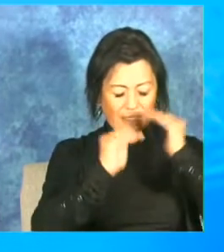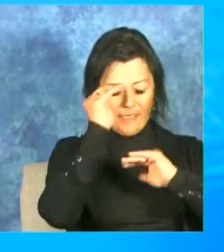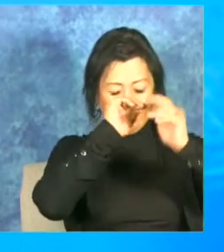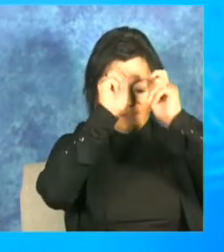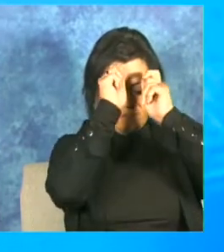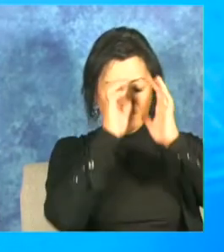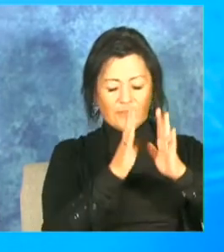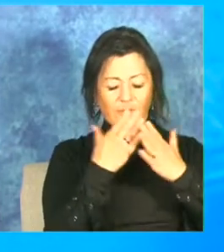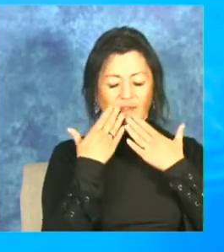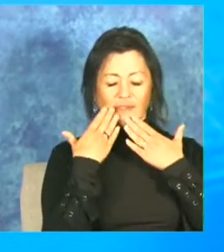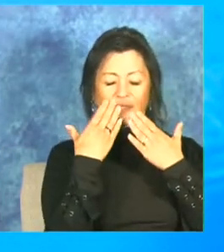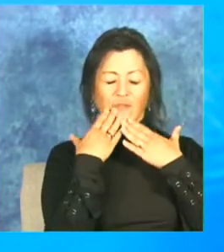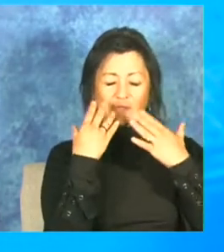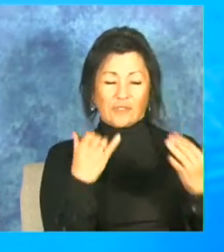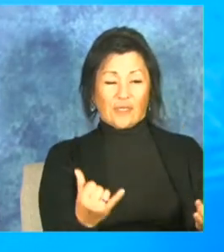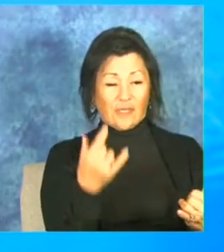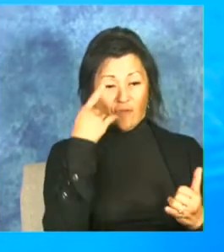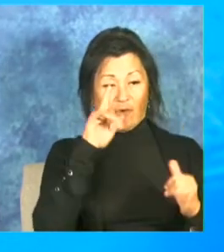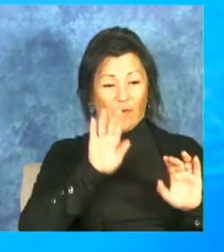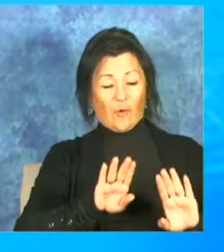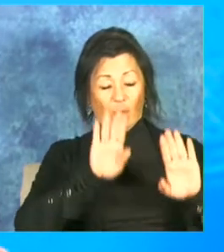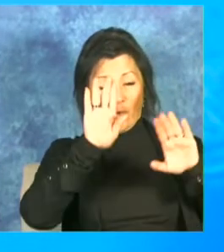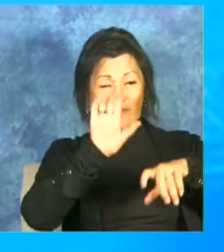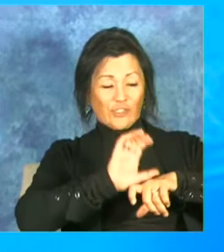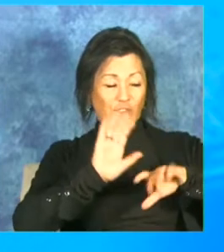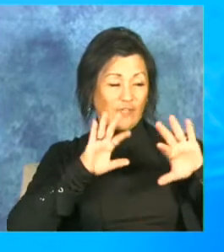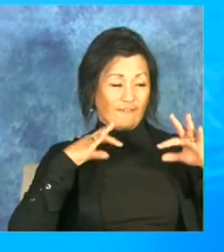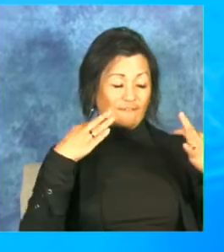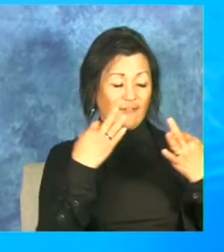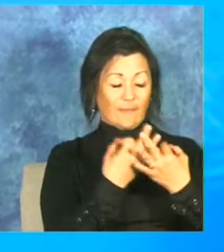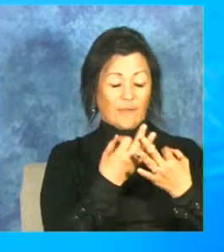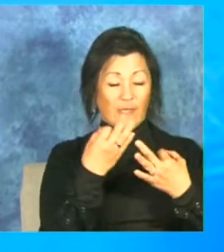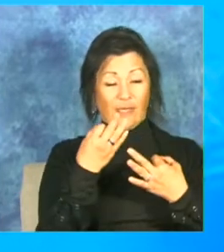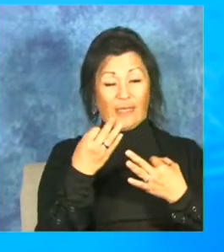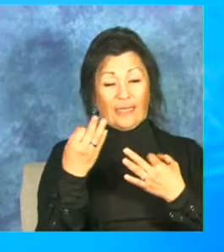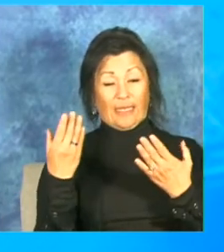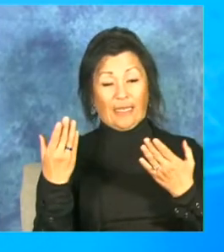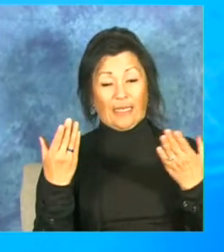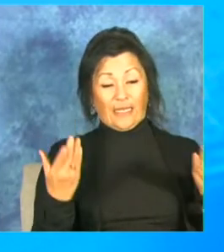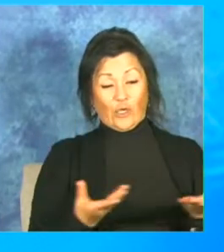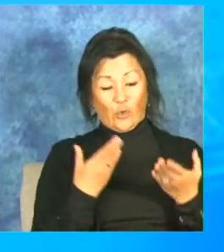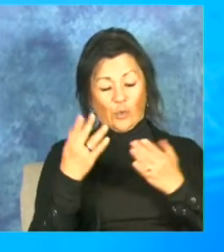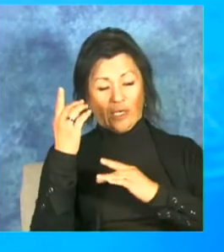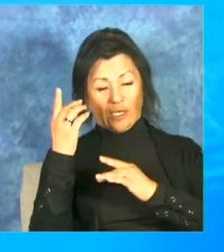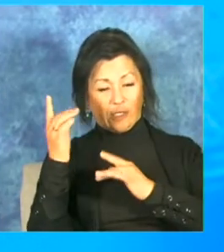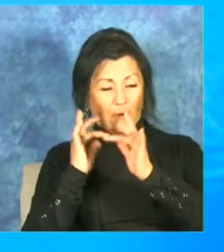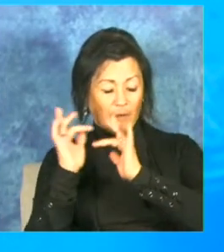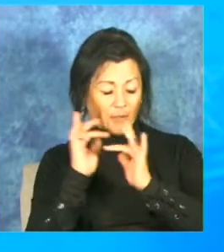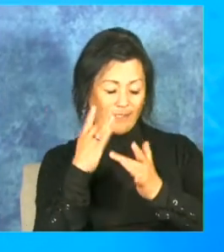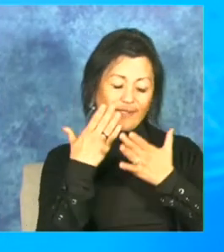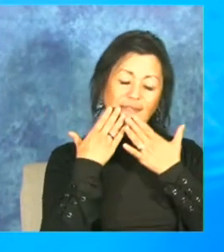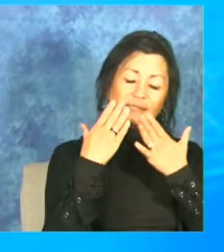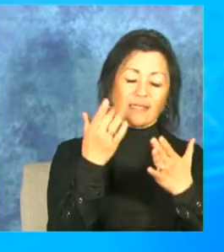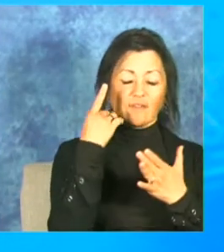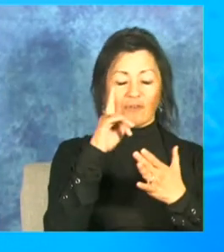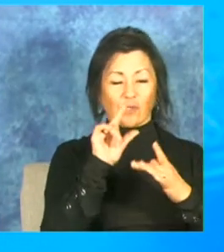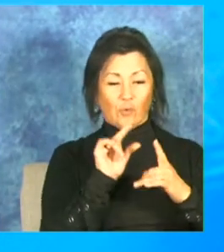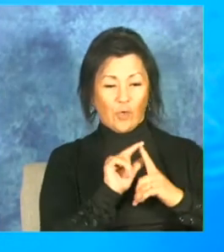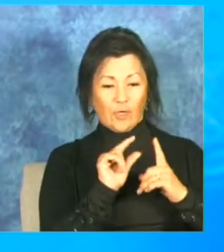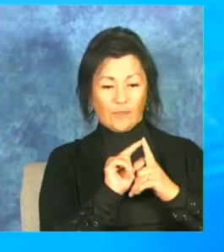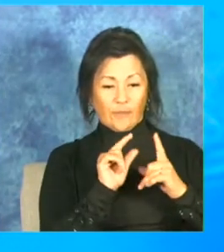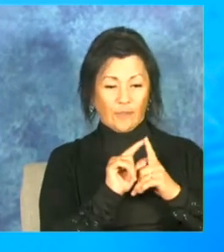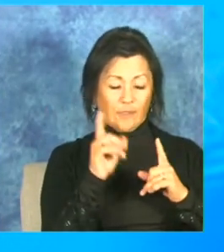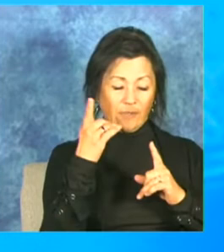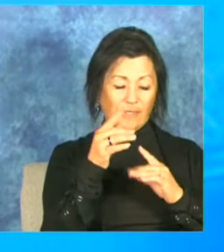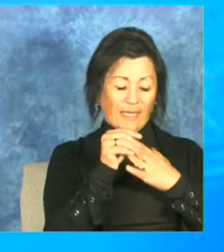Father, thank you today for this wonderful congregation of people, both in person and online. Thank you for your word